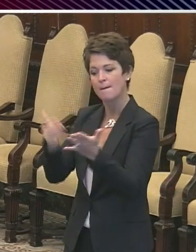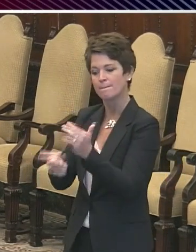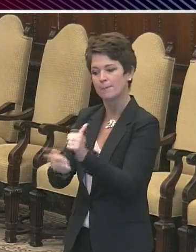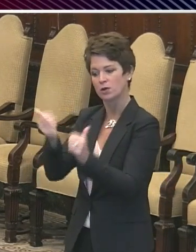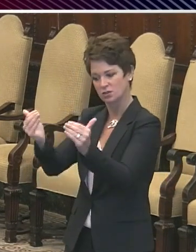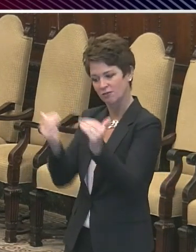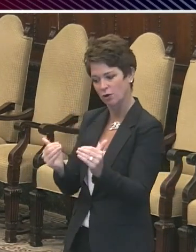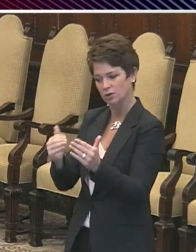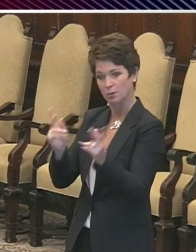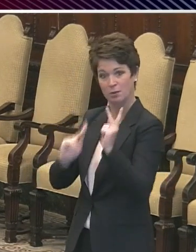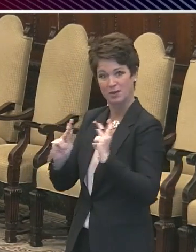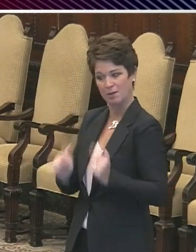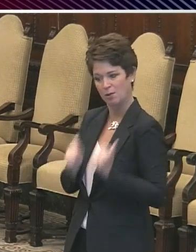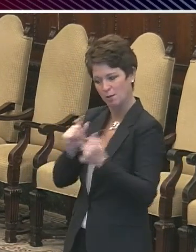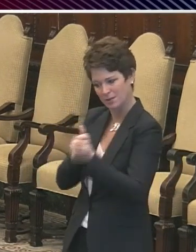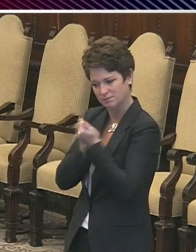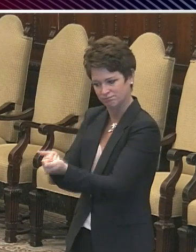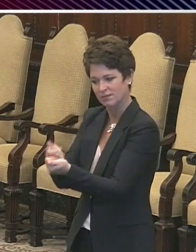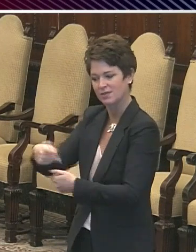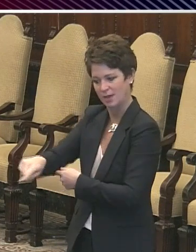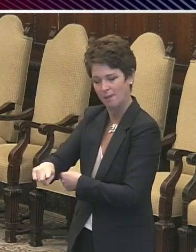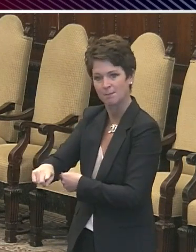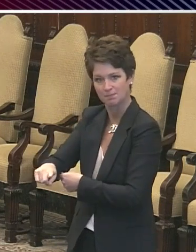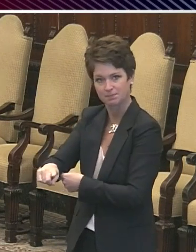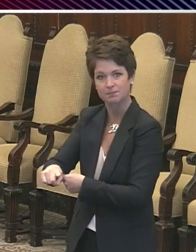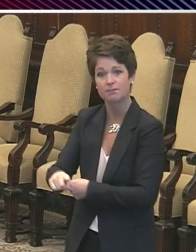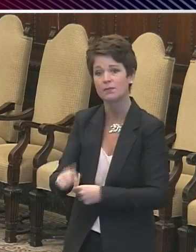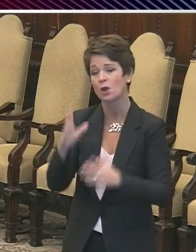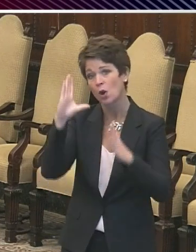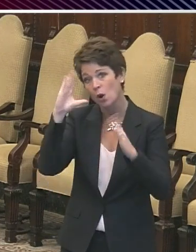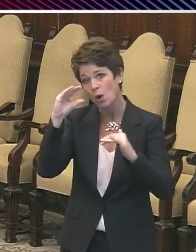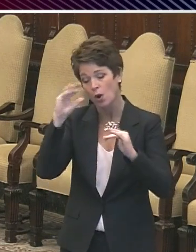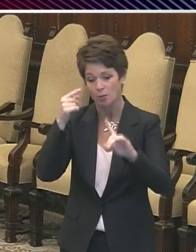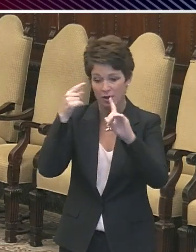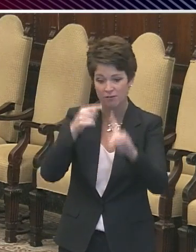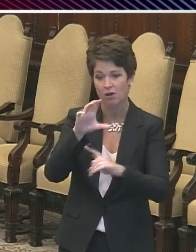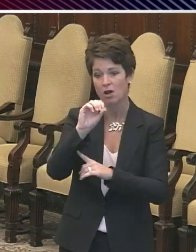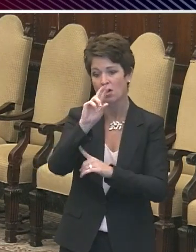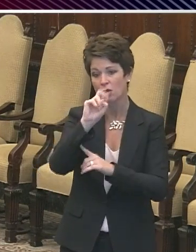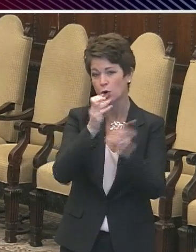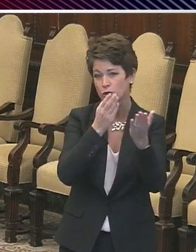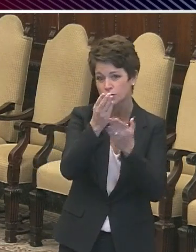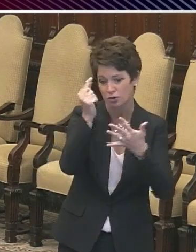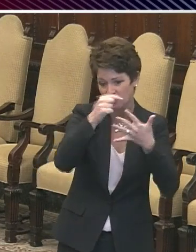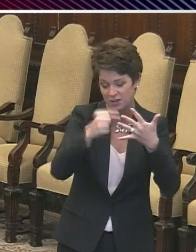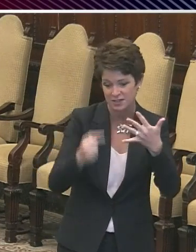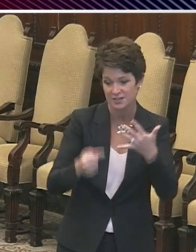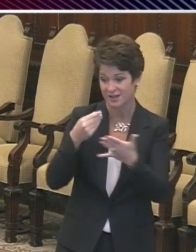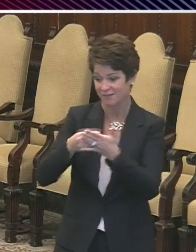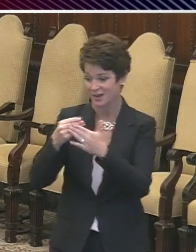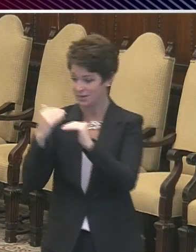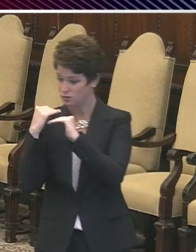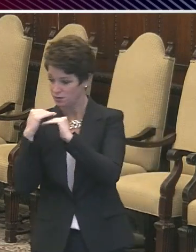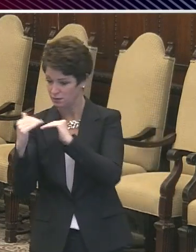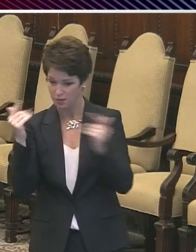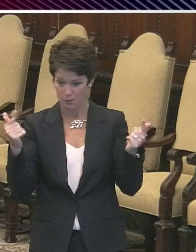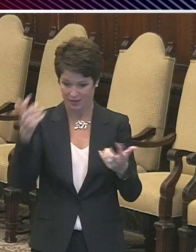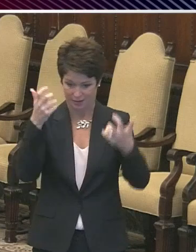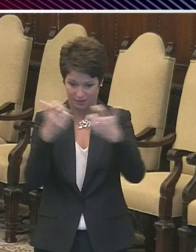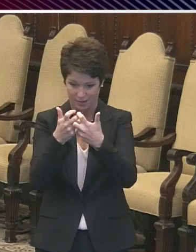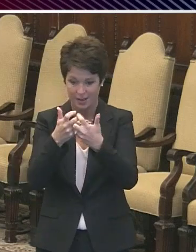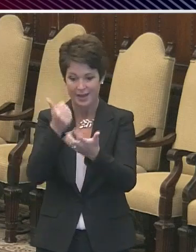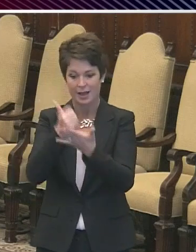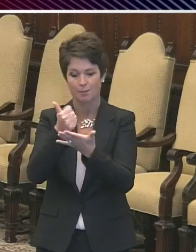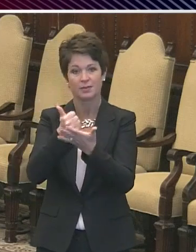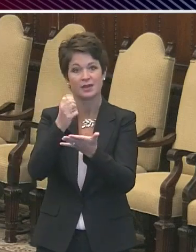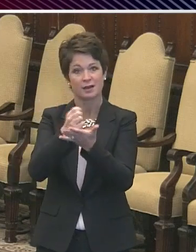residents, under this new reality. We hope that by focusing on core services and maintaining fiscal stability, we will be able to rebound as